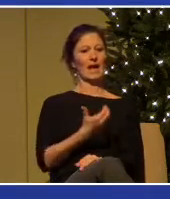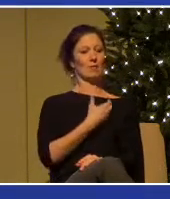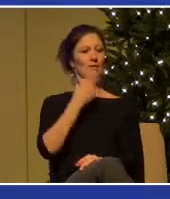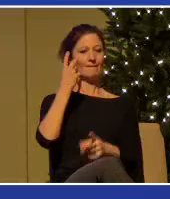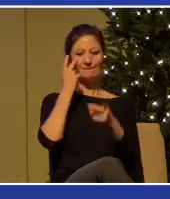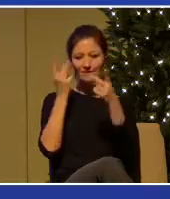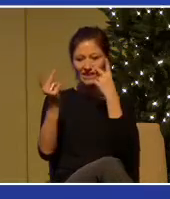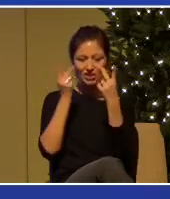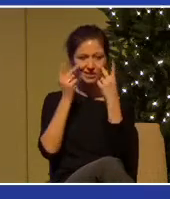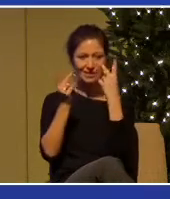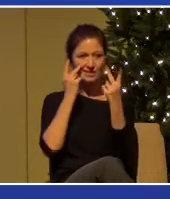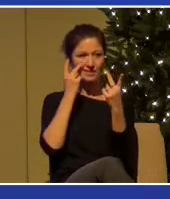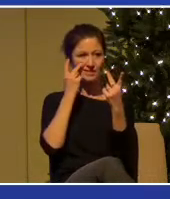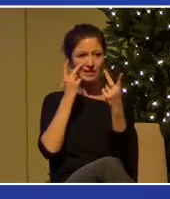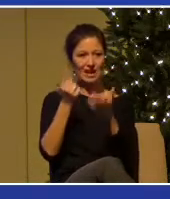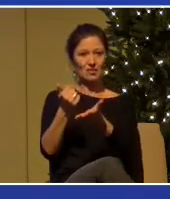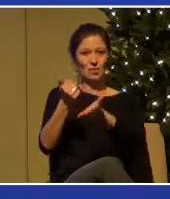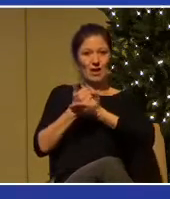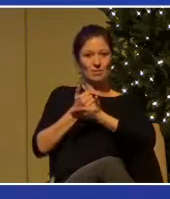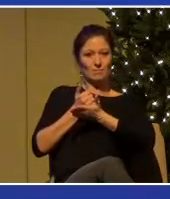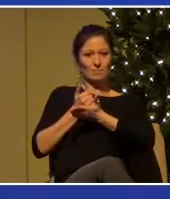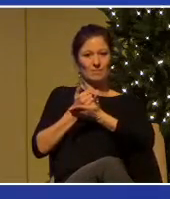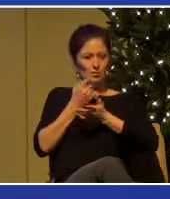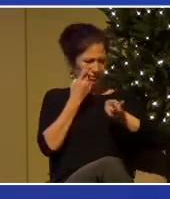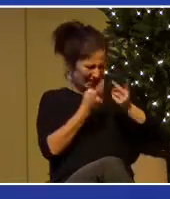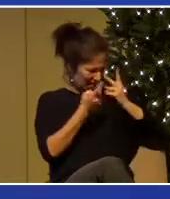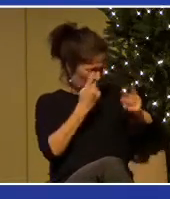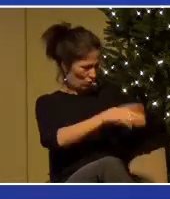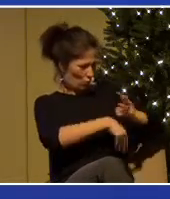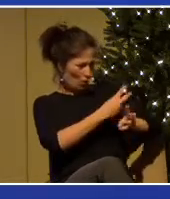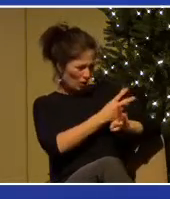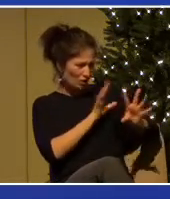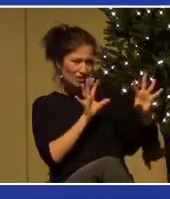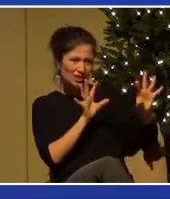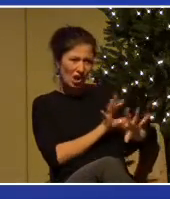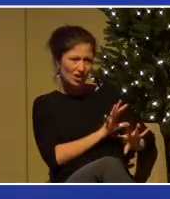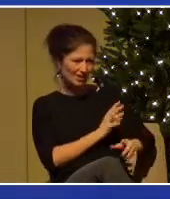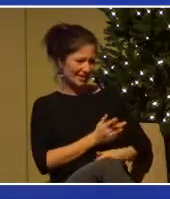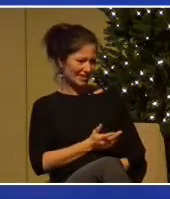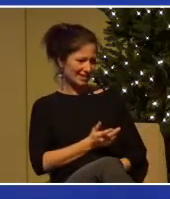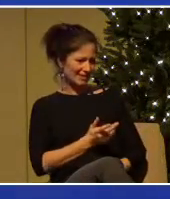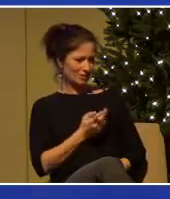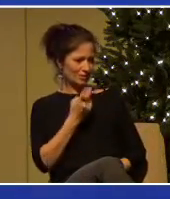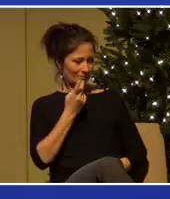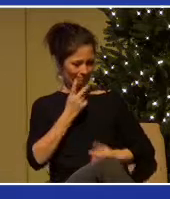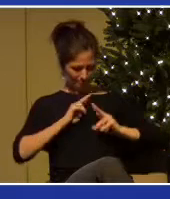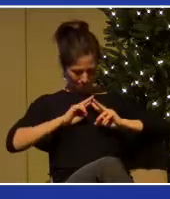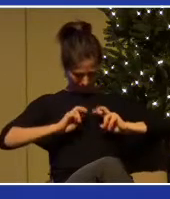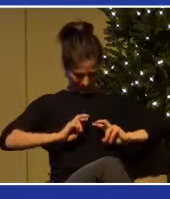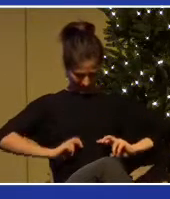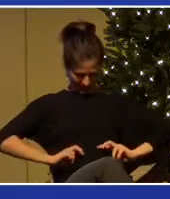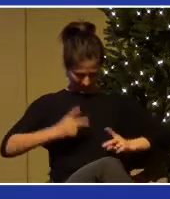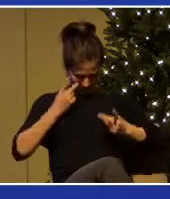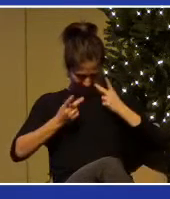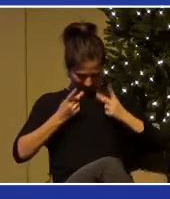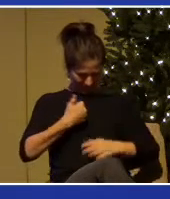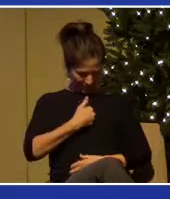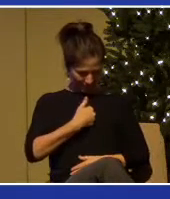one who enables us to see the world for what it is. To see ourselves for who we